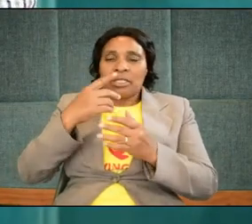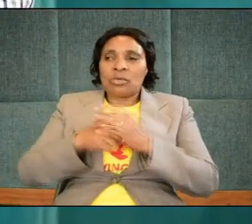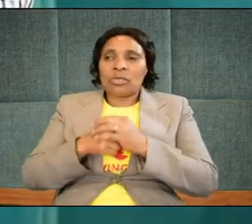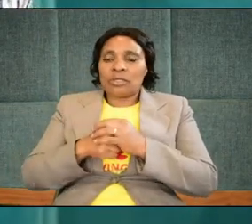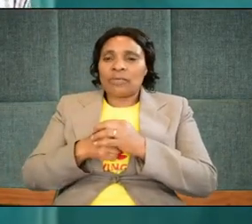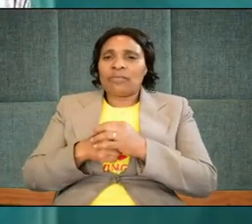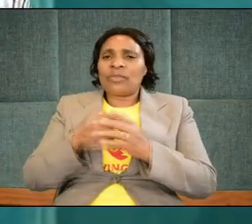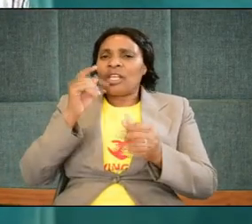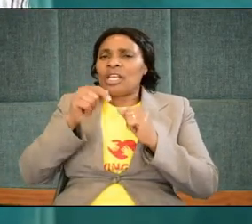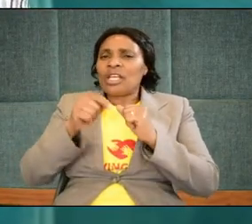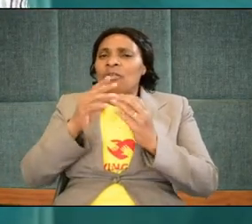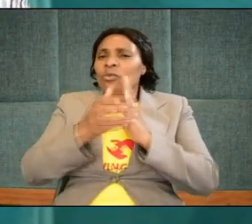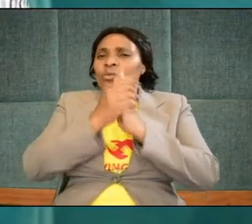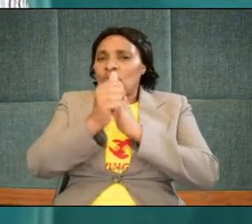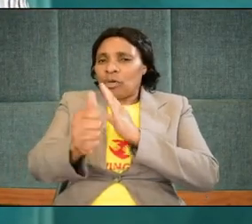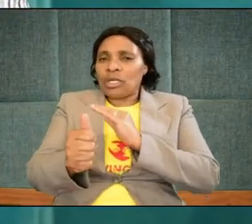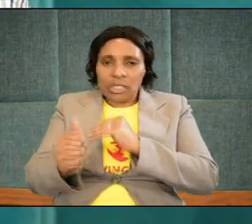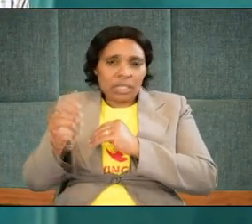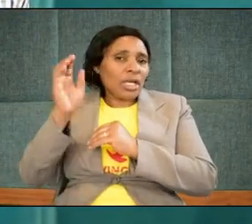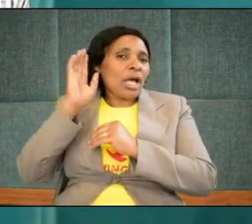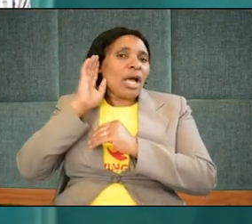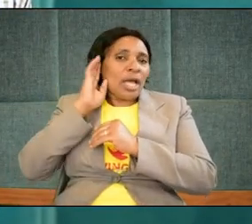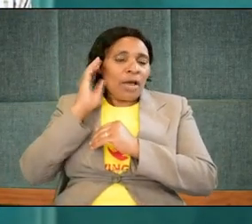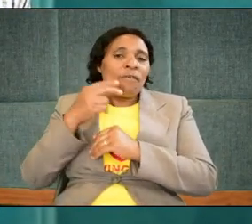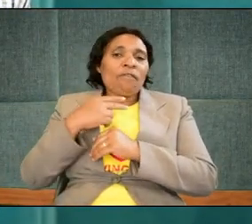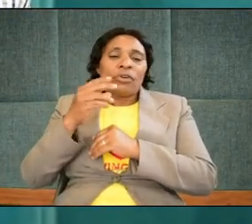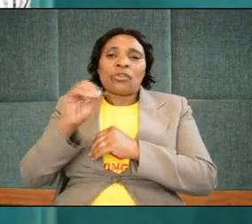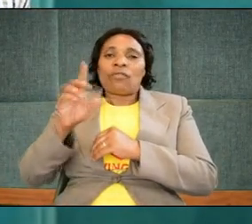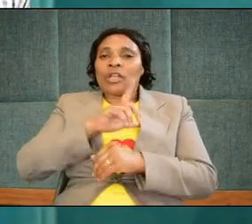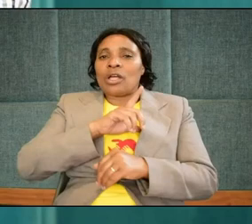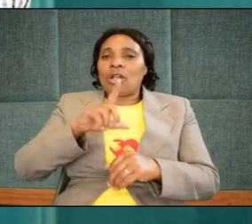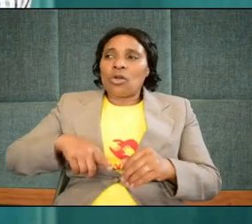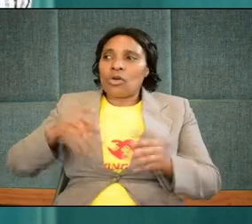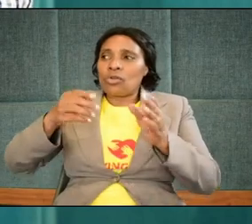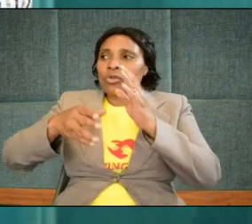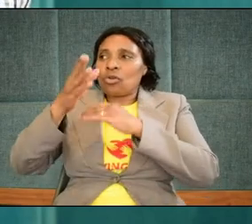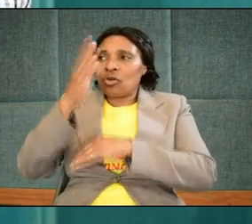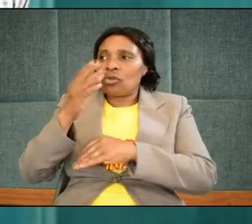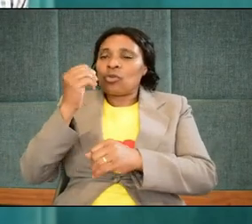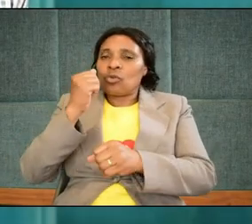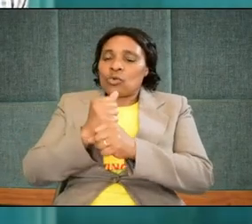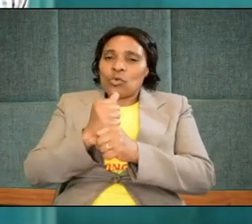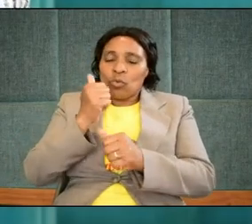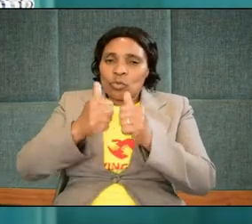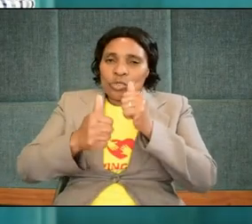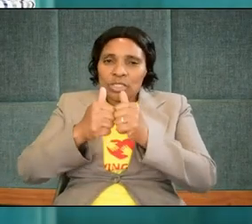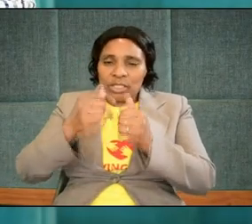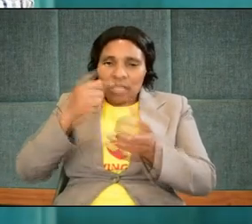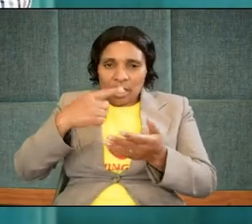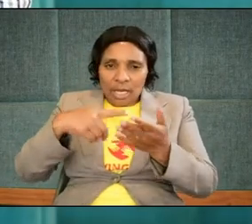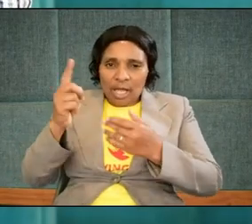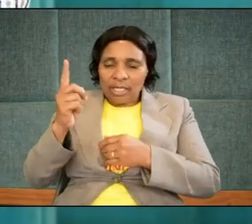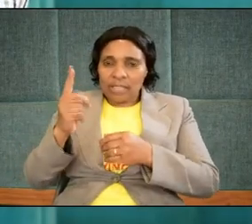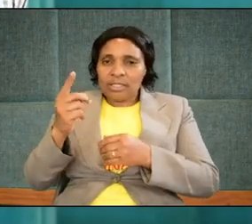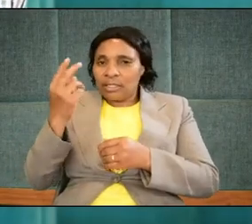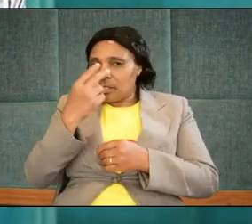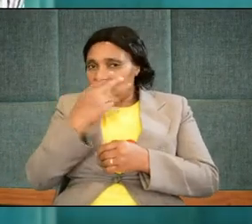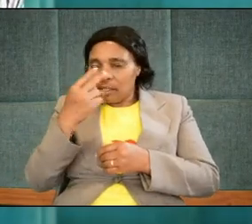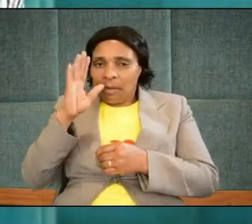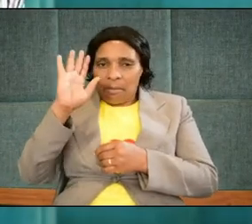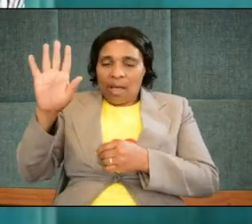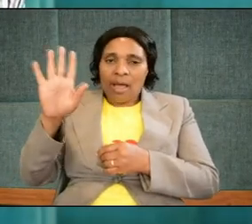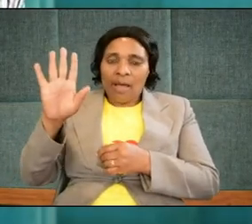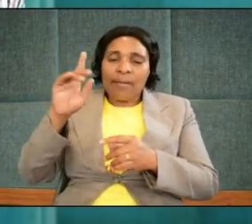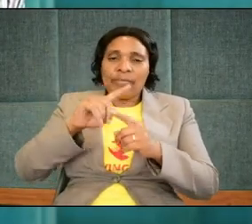wilt diligently hearken to the voice of the Lord thy God, and will do that which is right in his sight, and will give ear to his